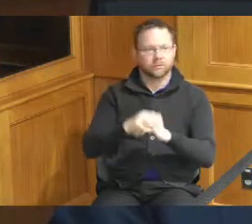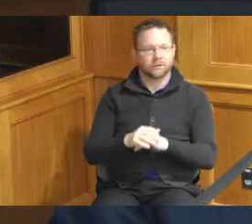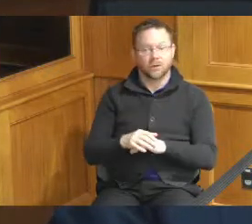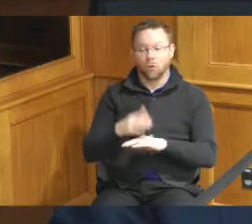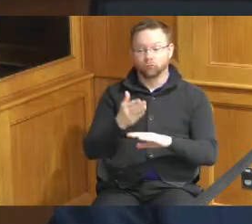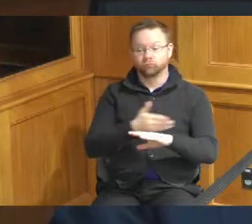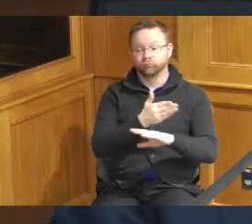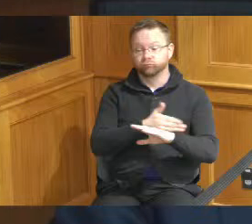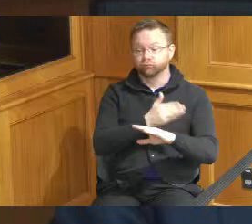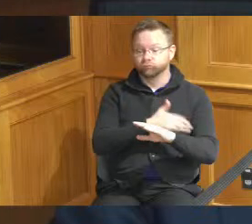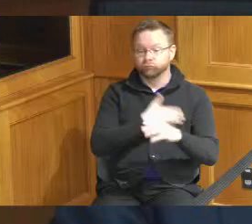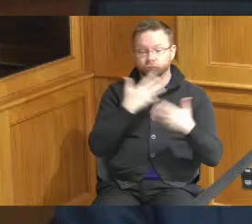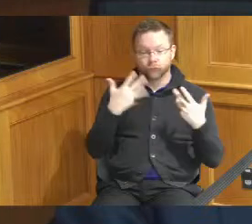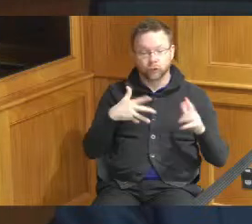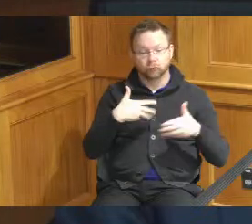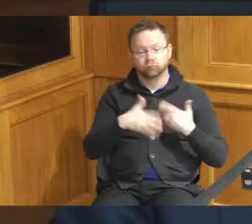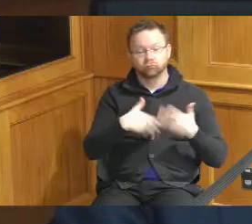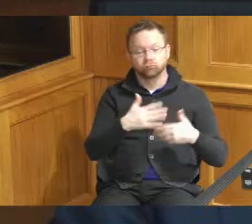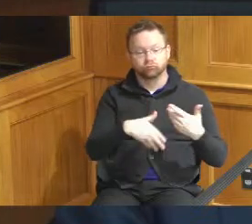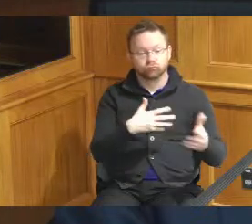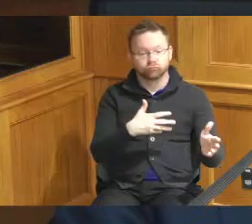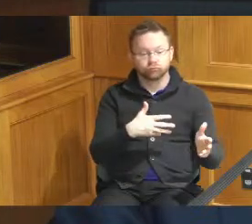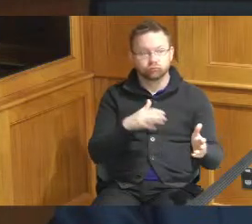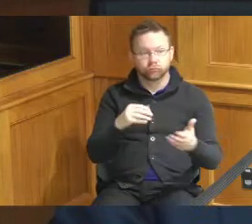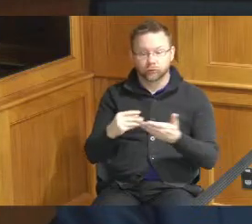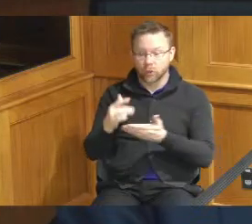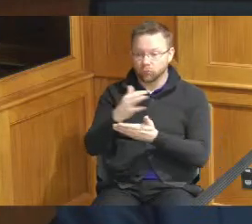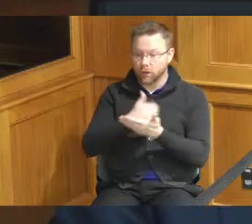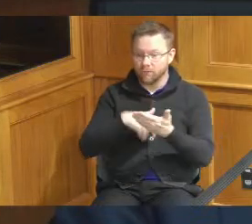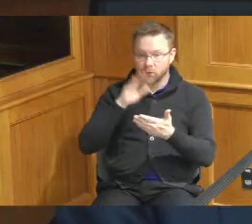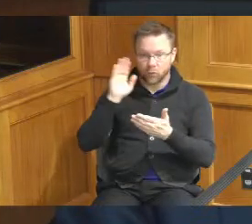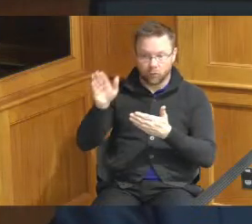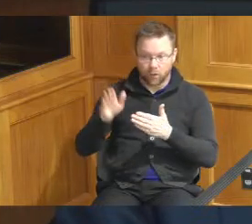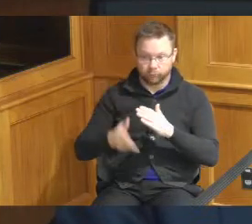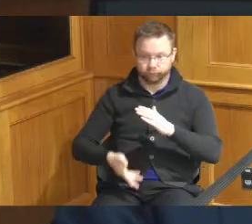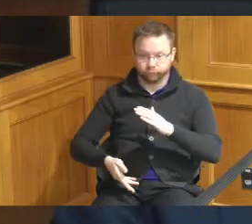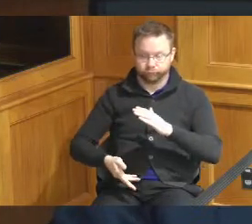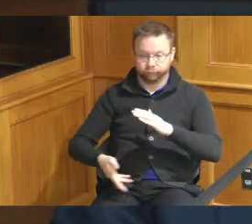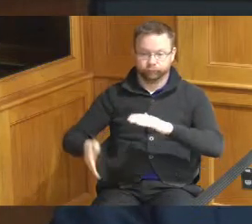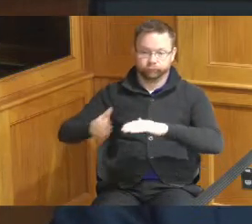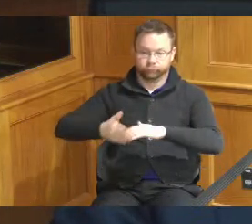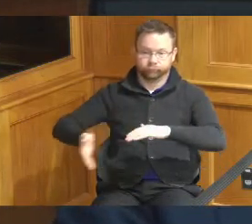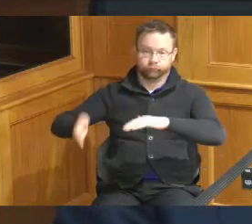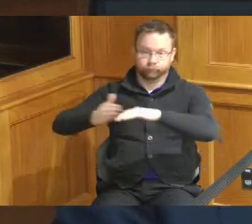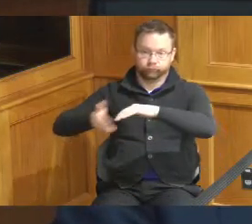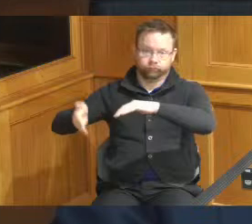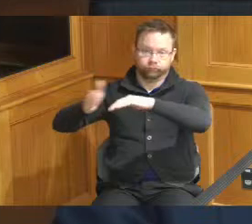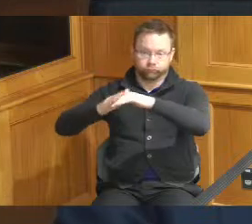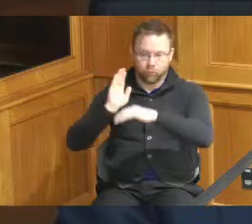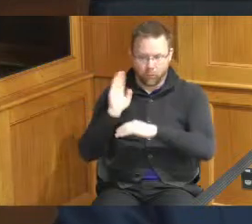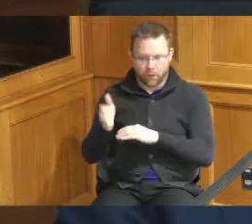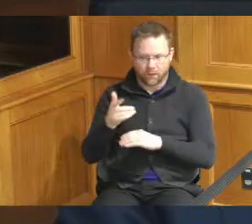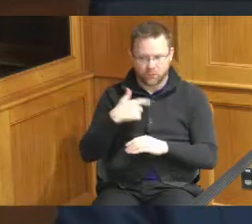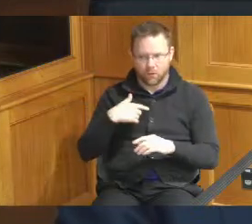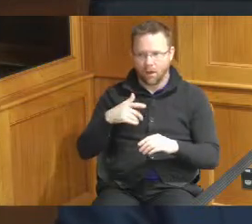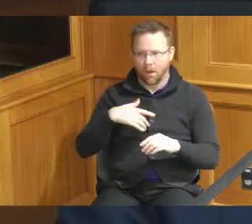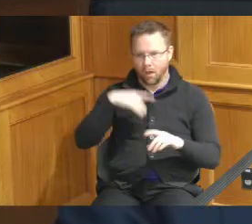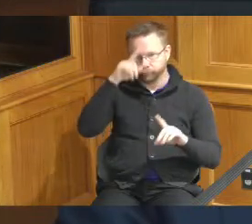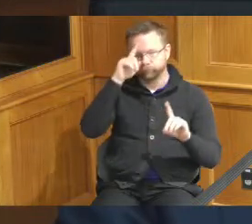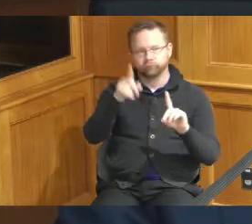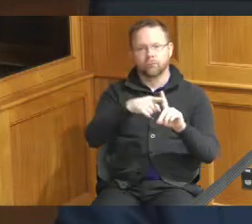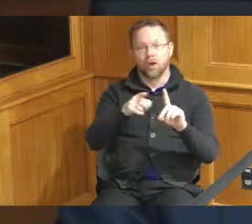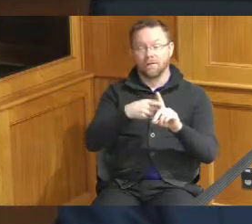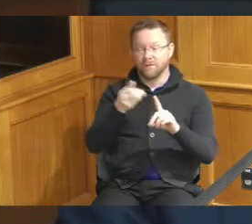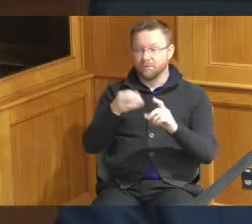renovations completed, that revenue will grow. And so I am very optimistic about what this chart will look like in a